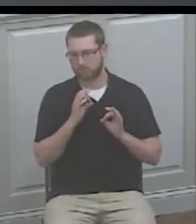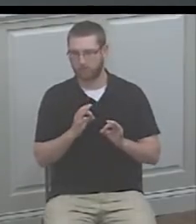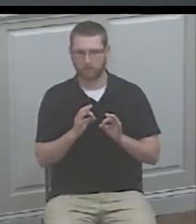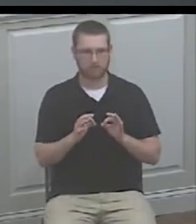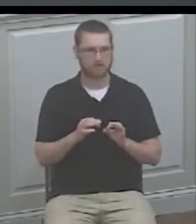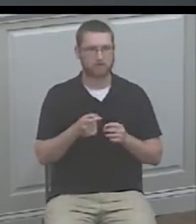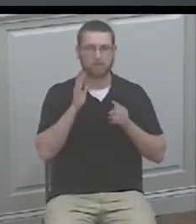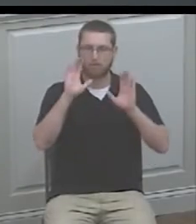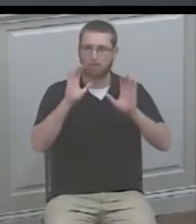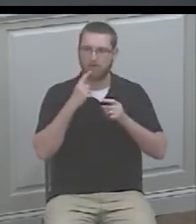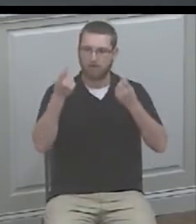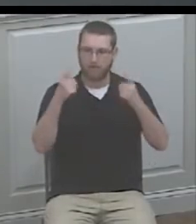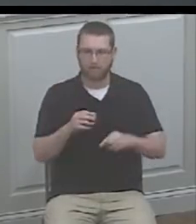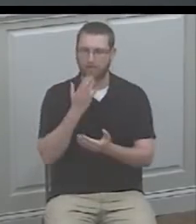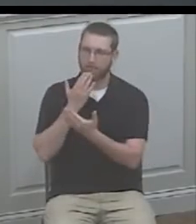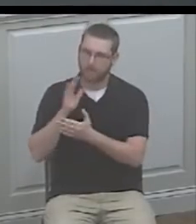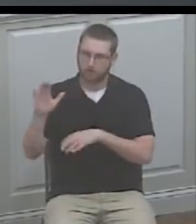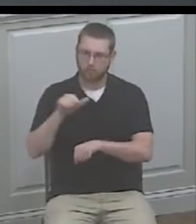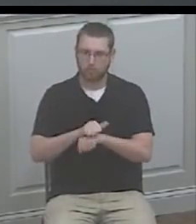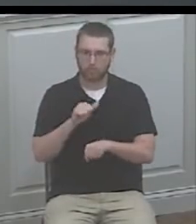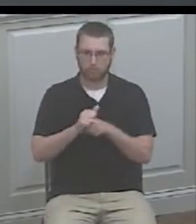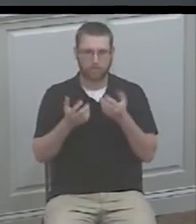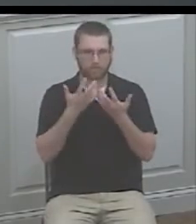was a wonderful event. So I thank you for the work you did with that.